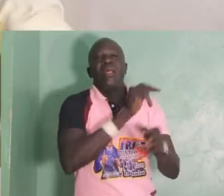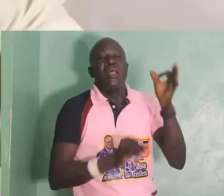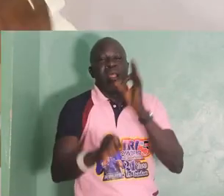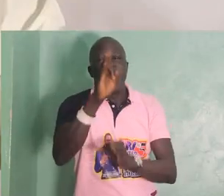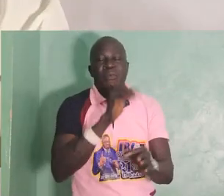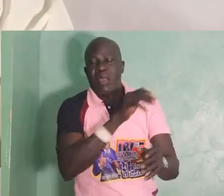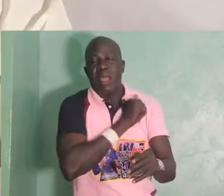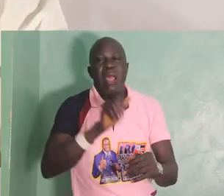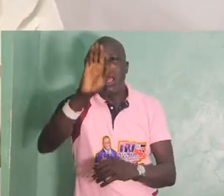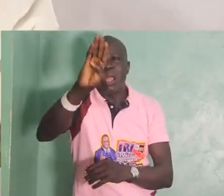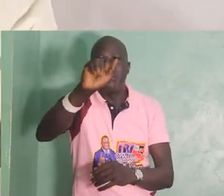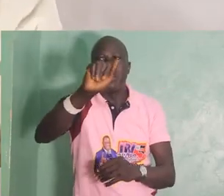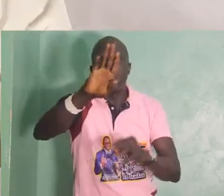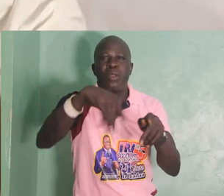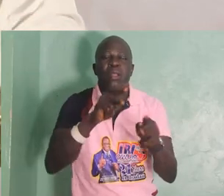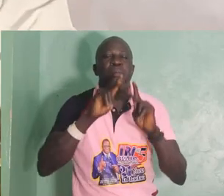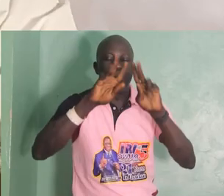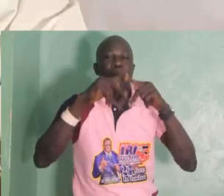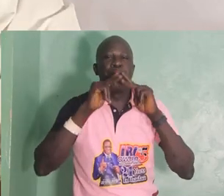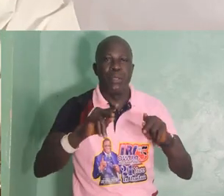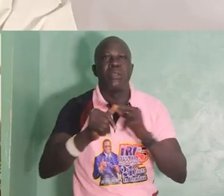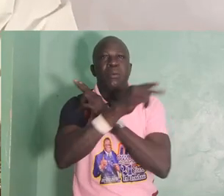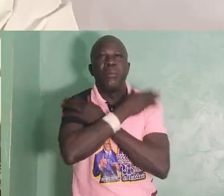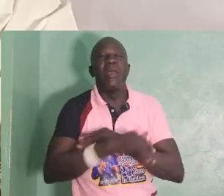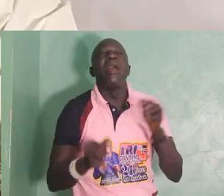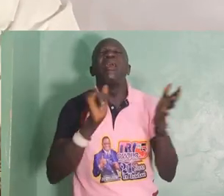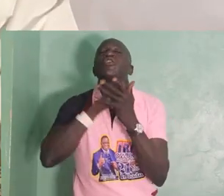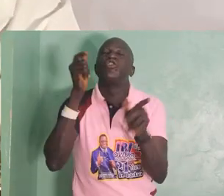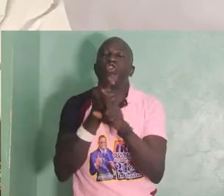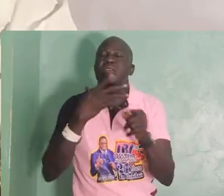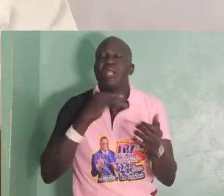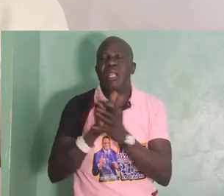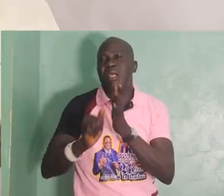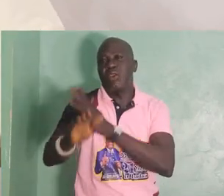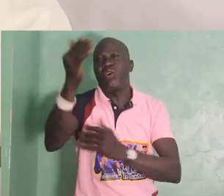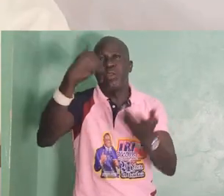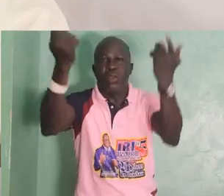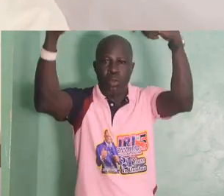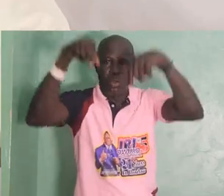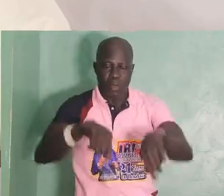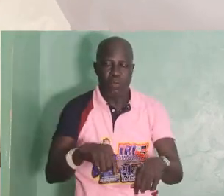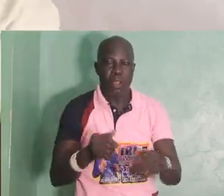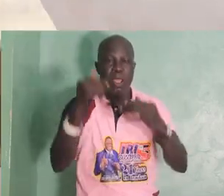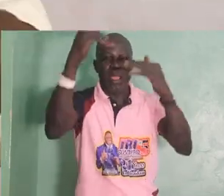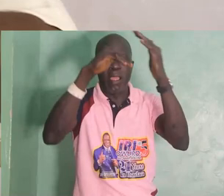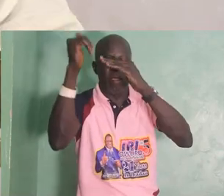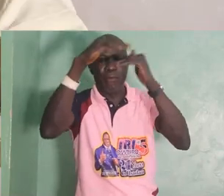give you a piece of advice, it will be as if God descended from heaven to give you advice.